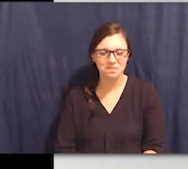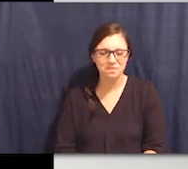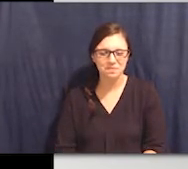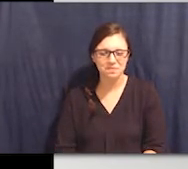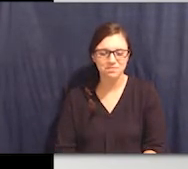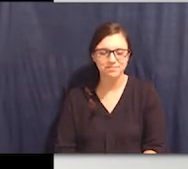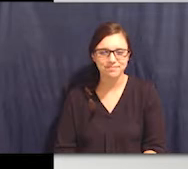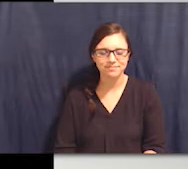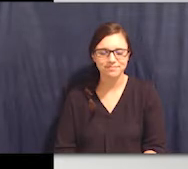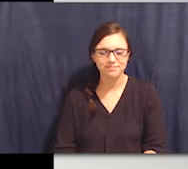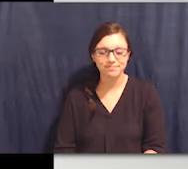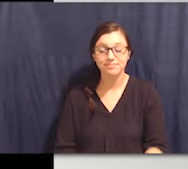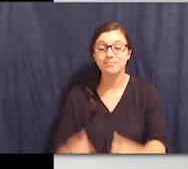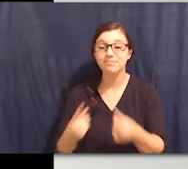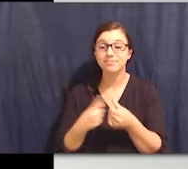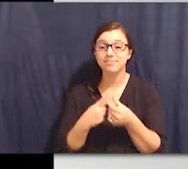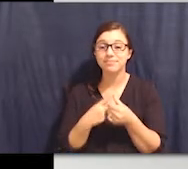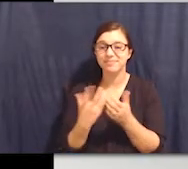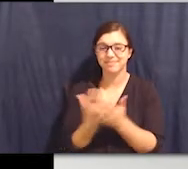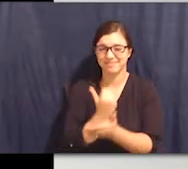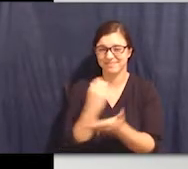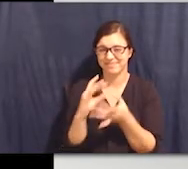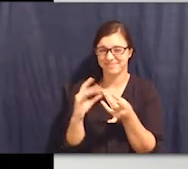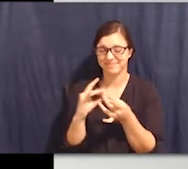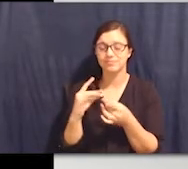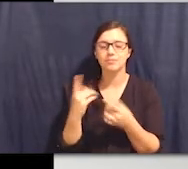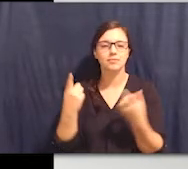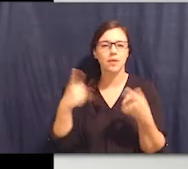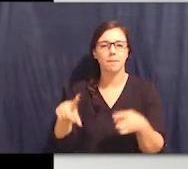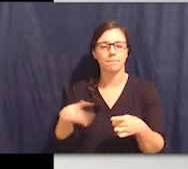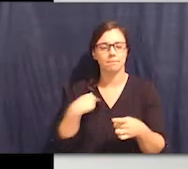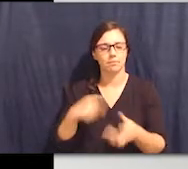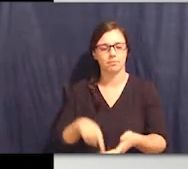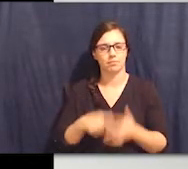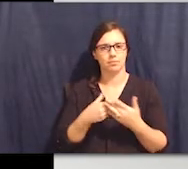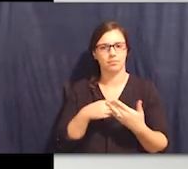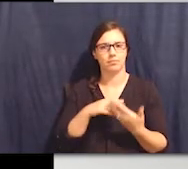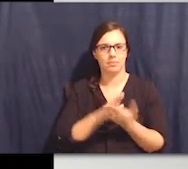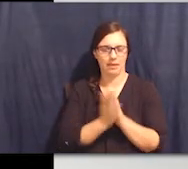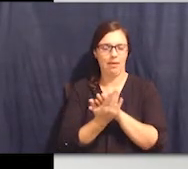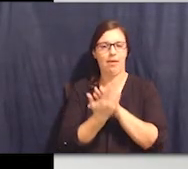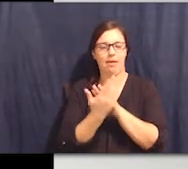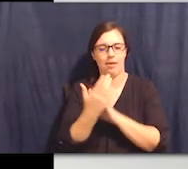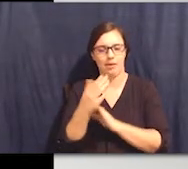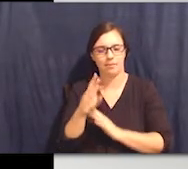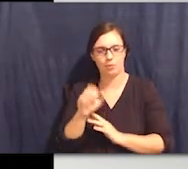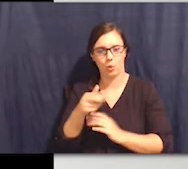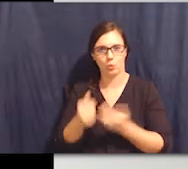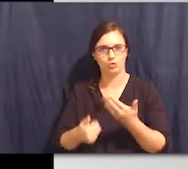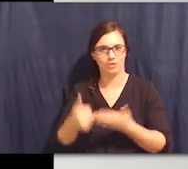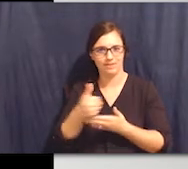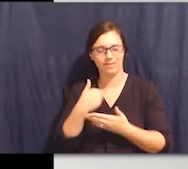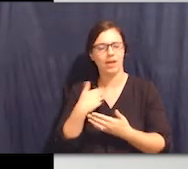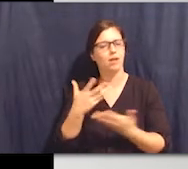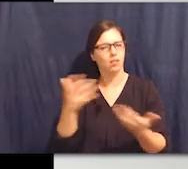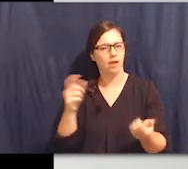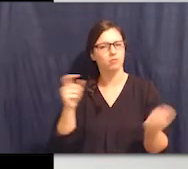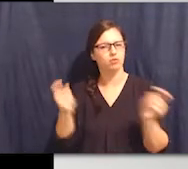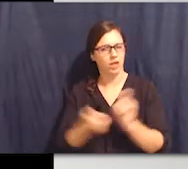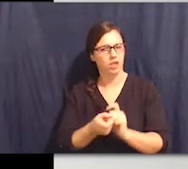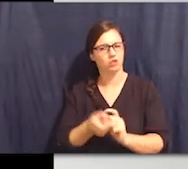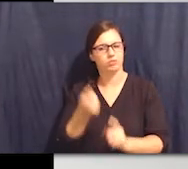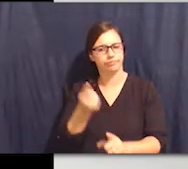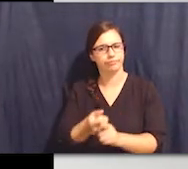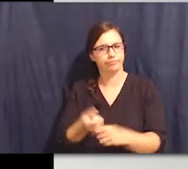The first thing that I wanted to share is one of the first things that happened when I became Bureau Chief is we had a realignment and some change in